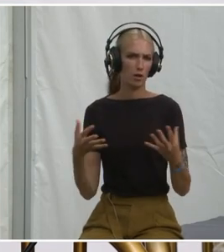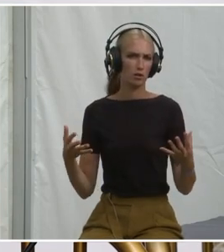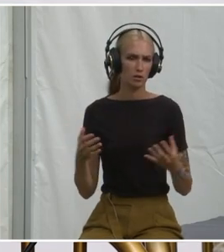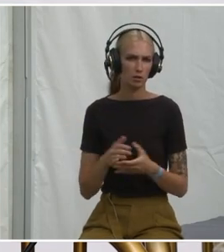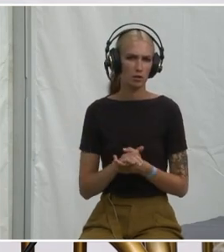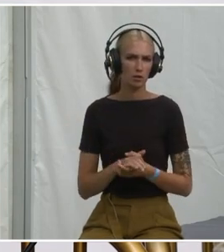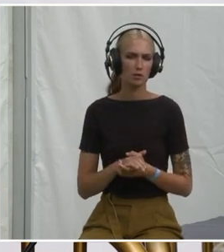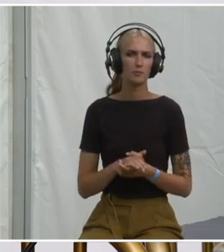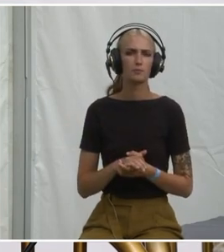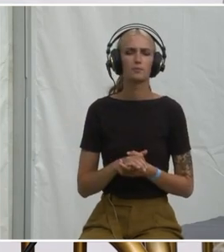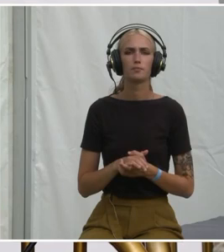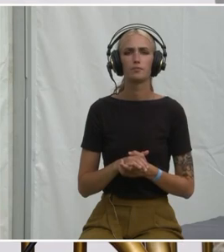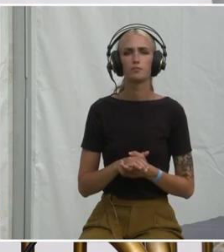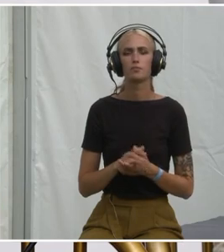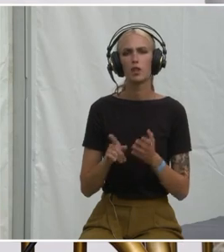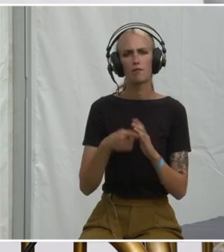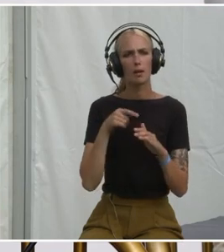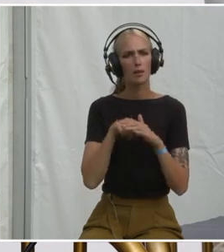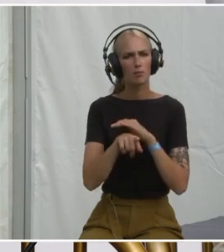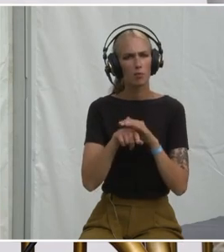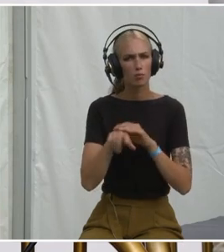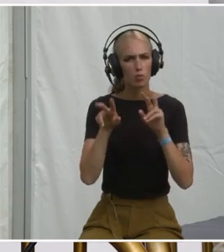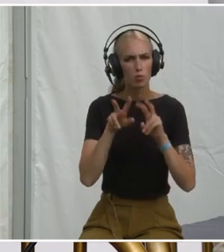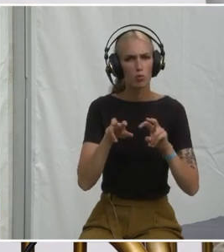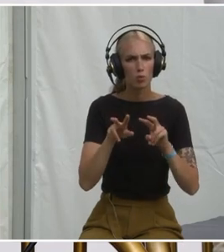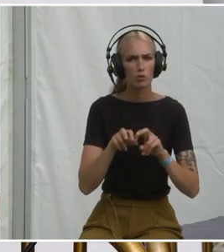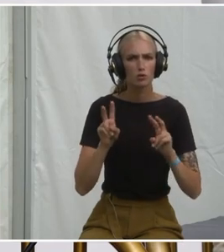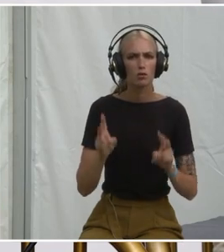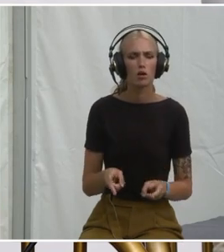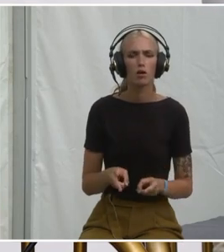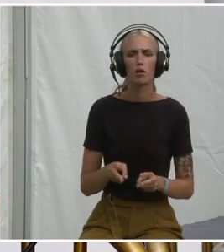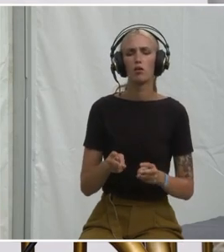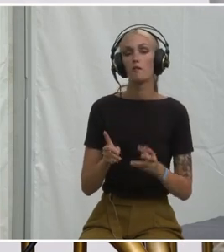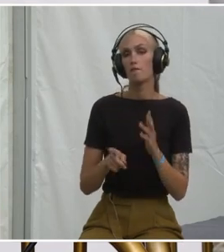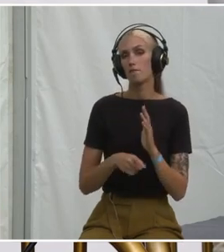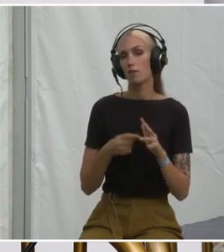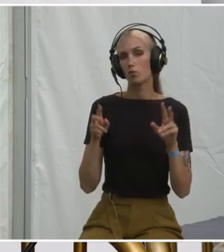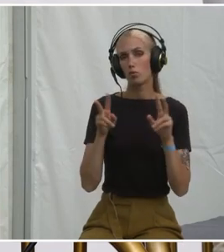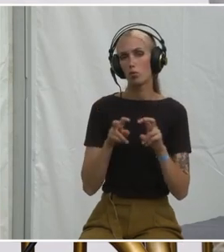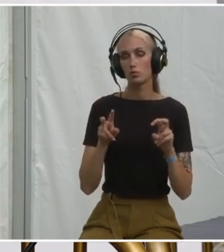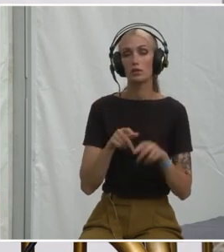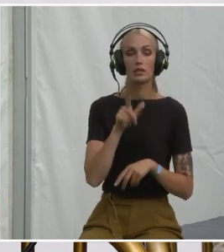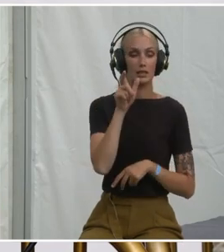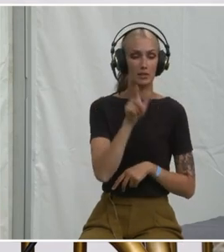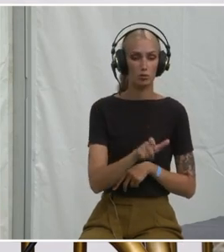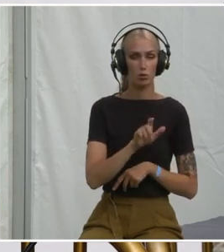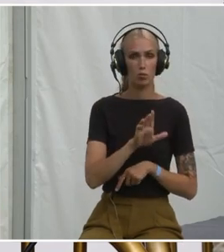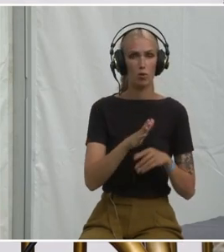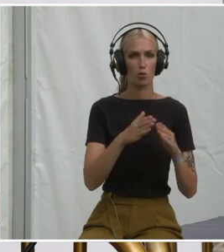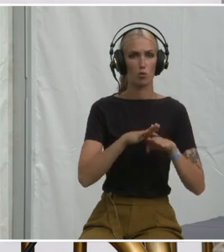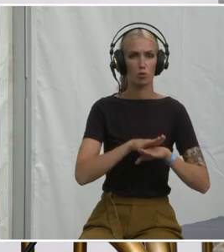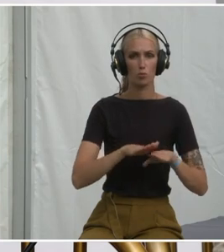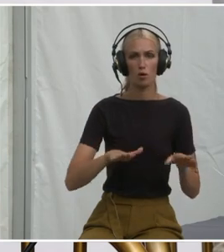return migration, and also the issues that when people migrate away from their home